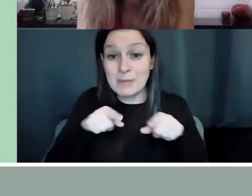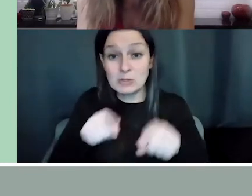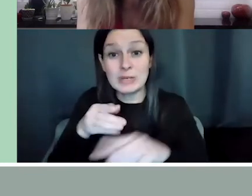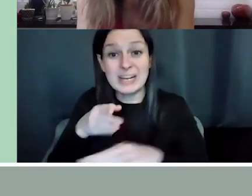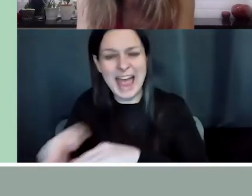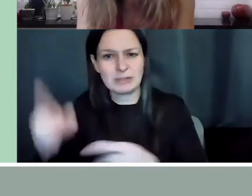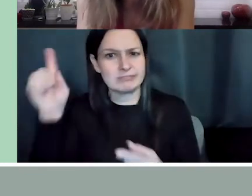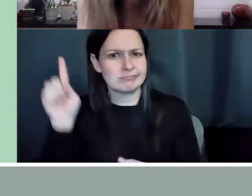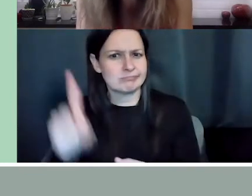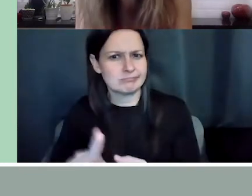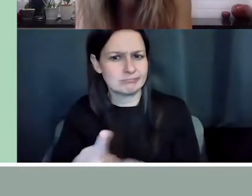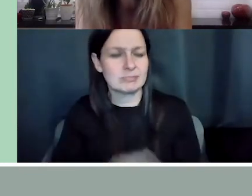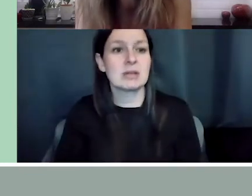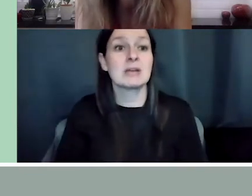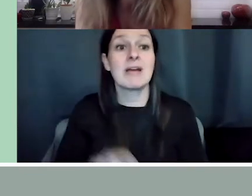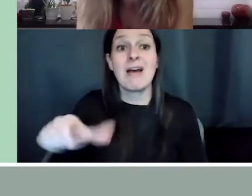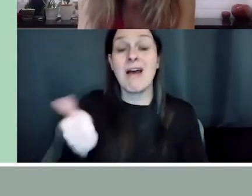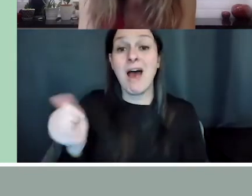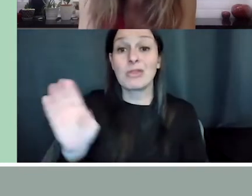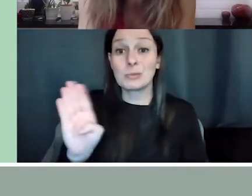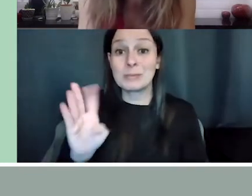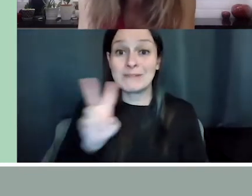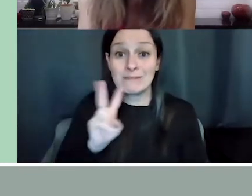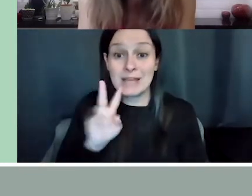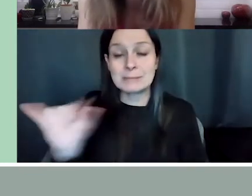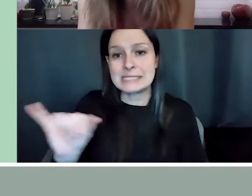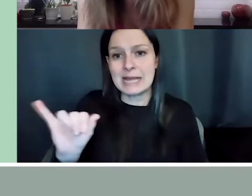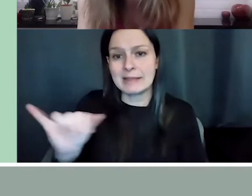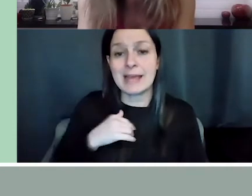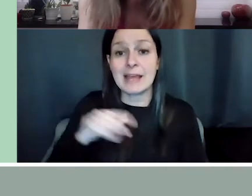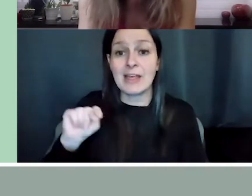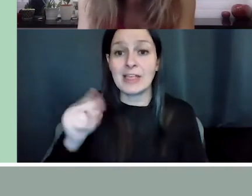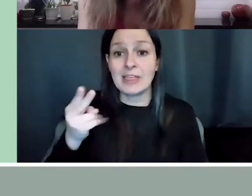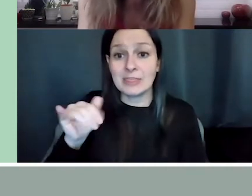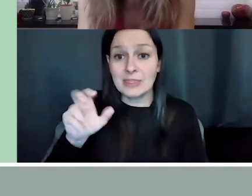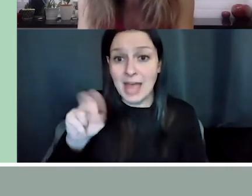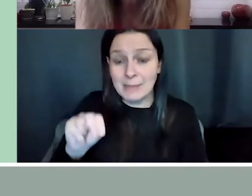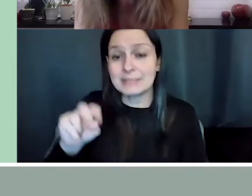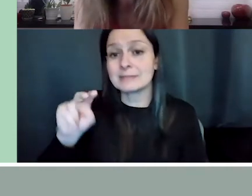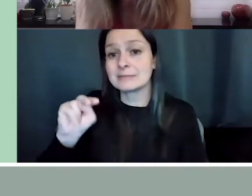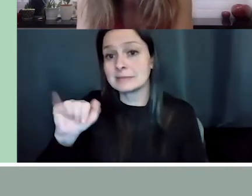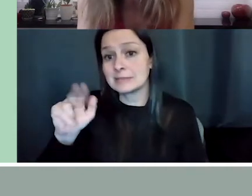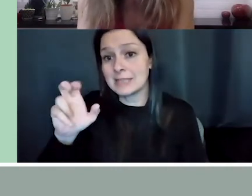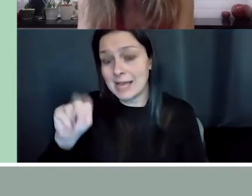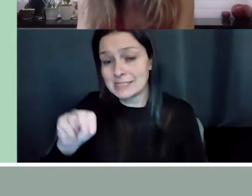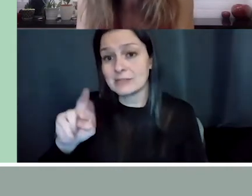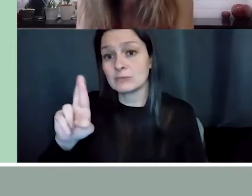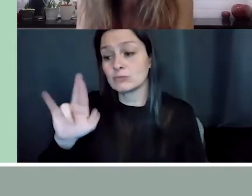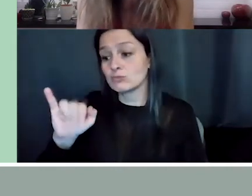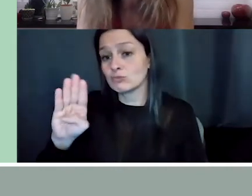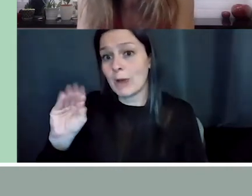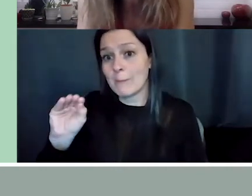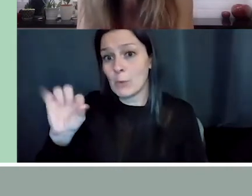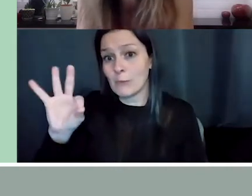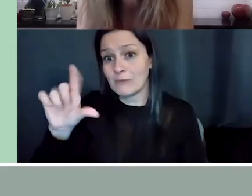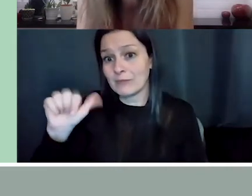dropped. Other B vitamins like thiamine and niacin, riboflavin, like 1, 2, and 3, some of